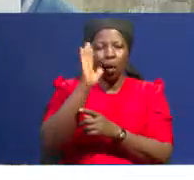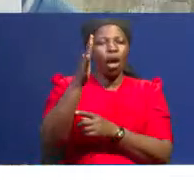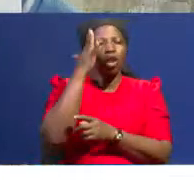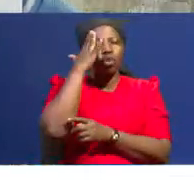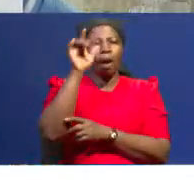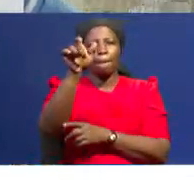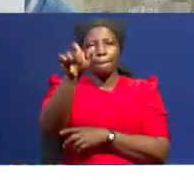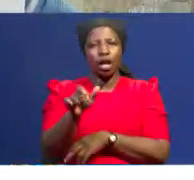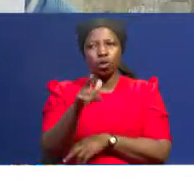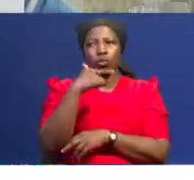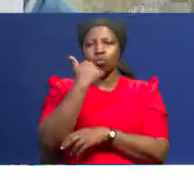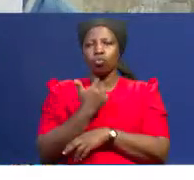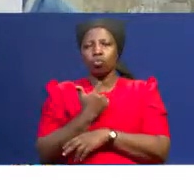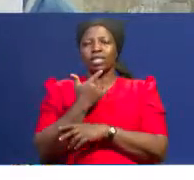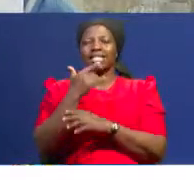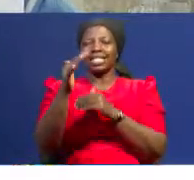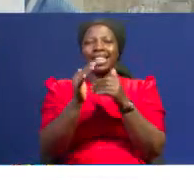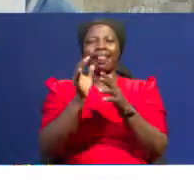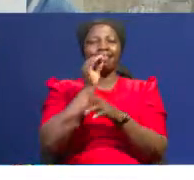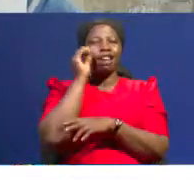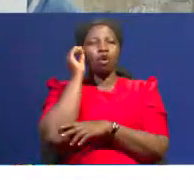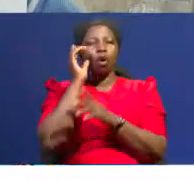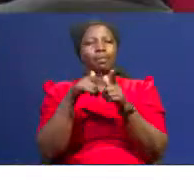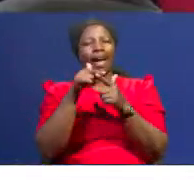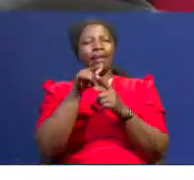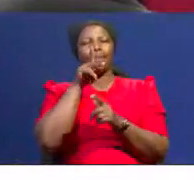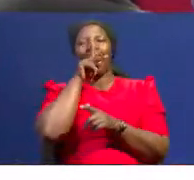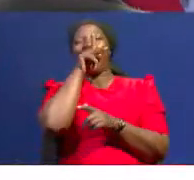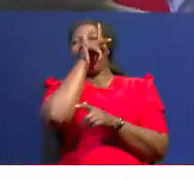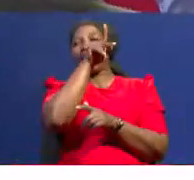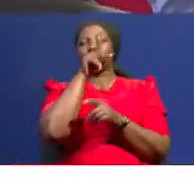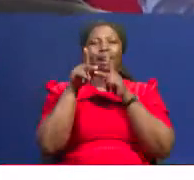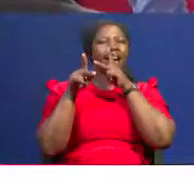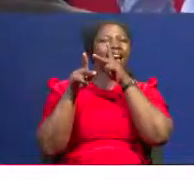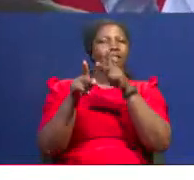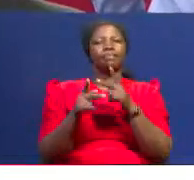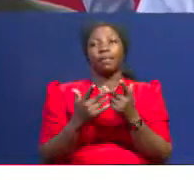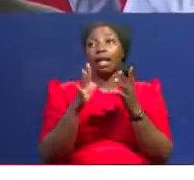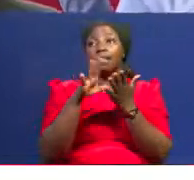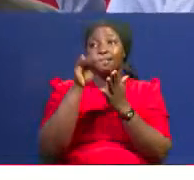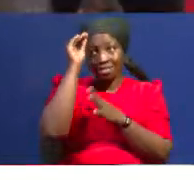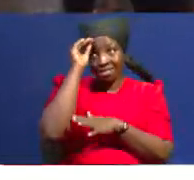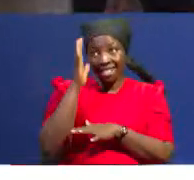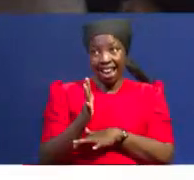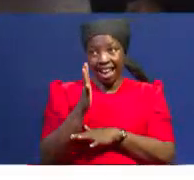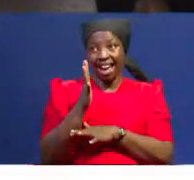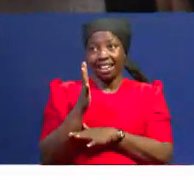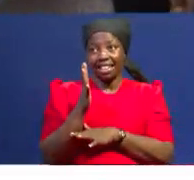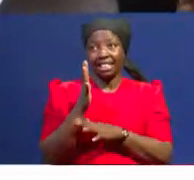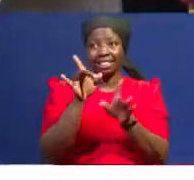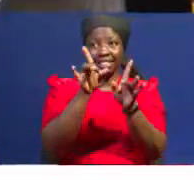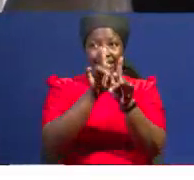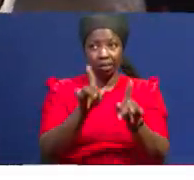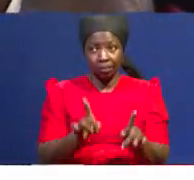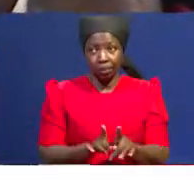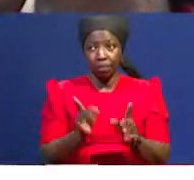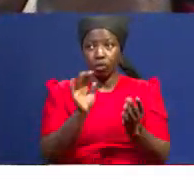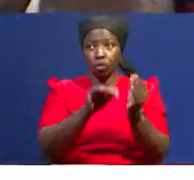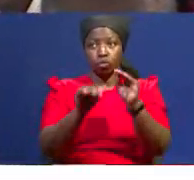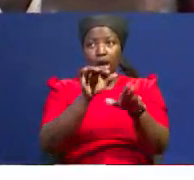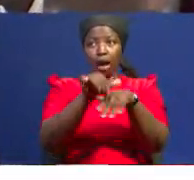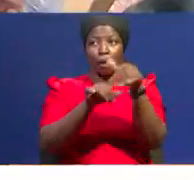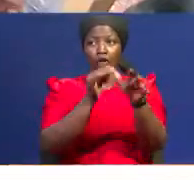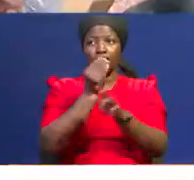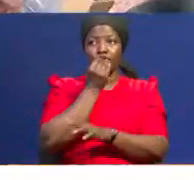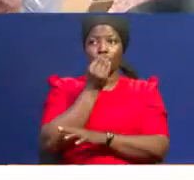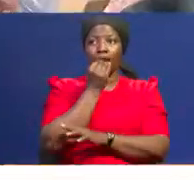surrounding the home from far, and the alarm rings within your home. The learners also made known their input in handling matters to do with food